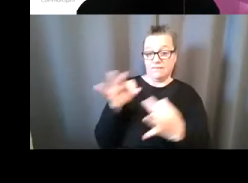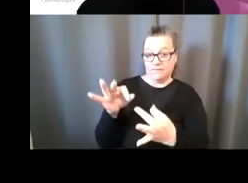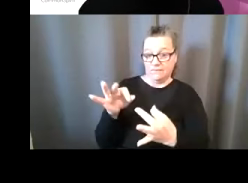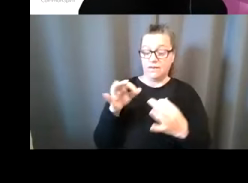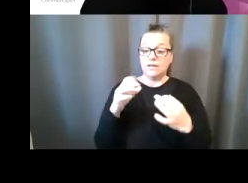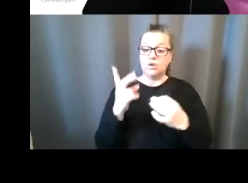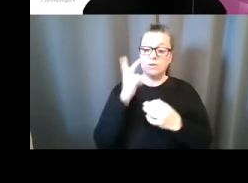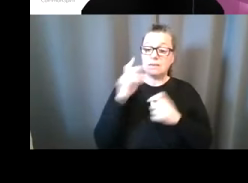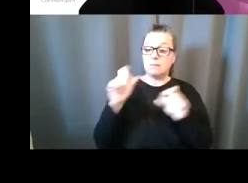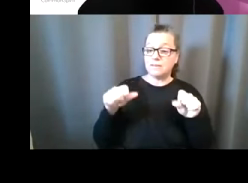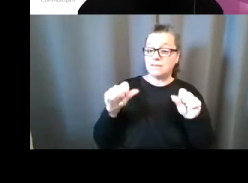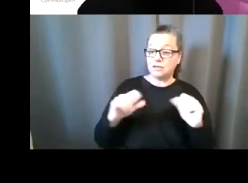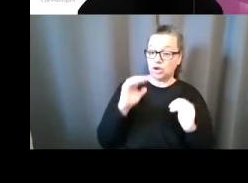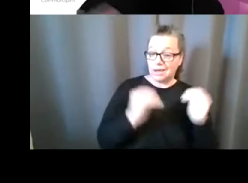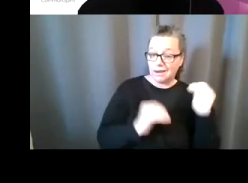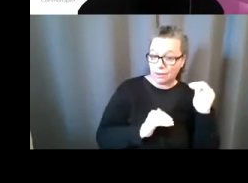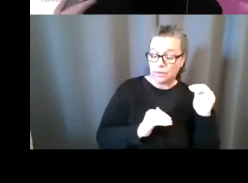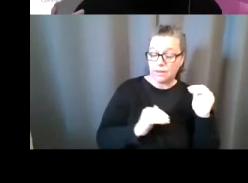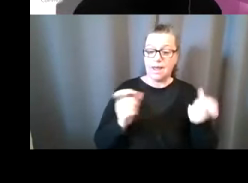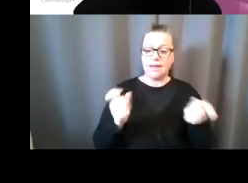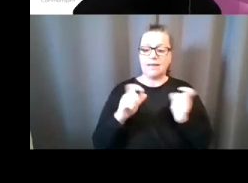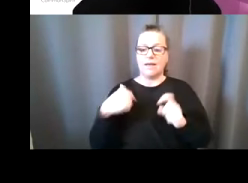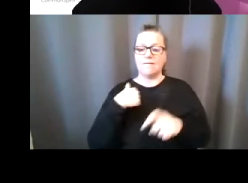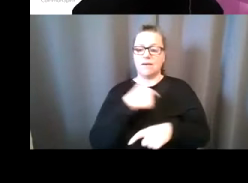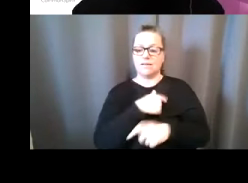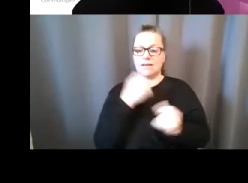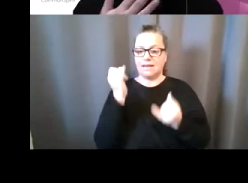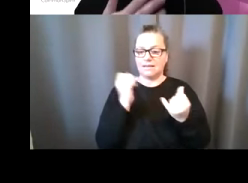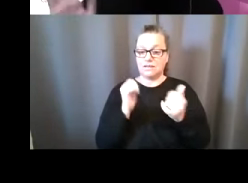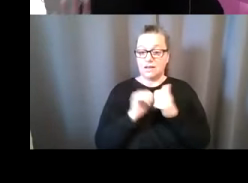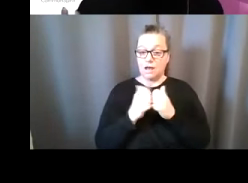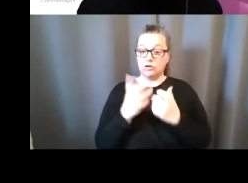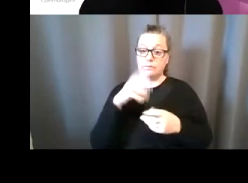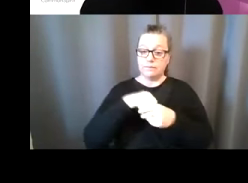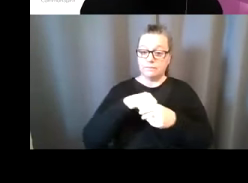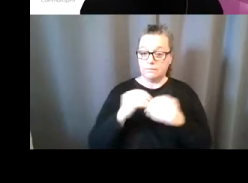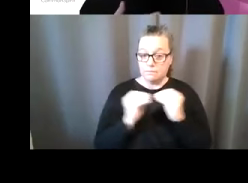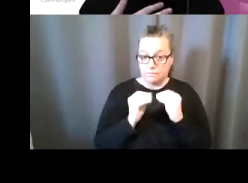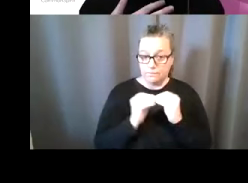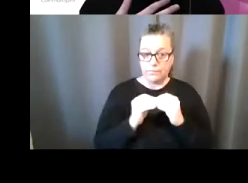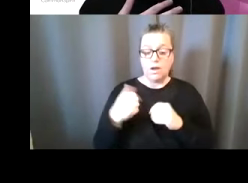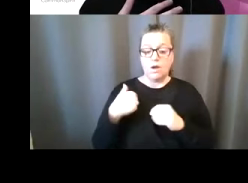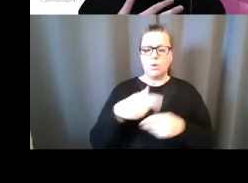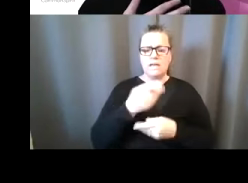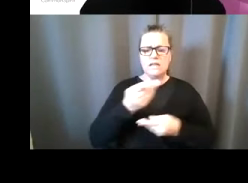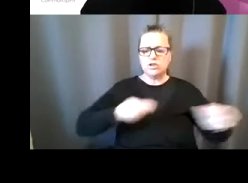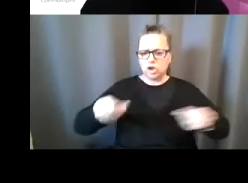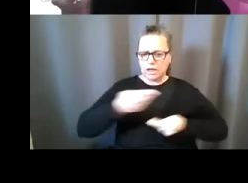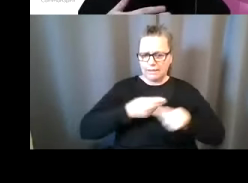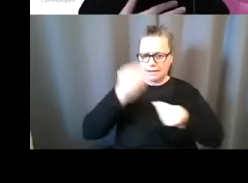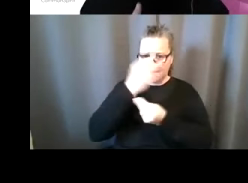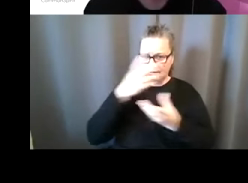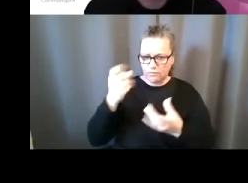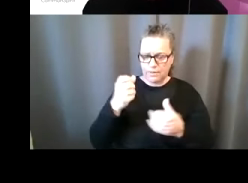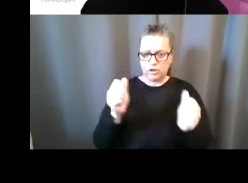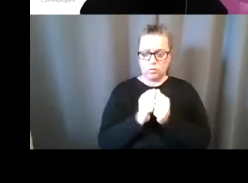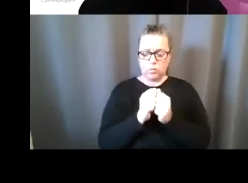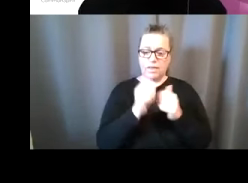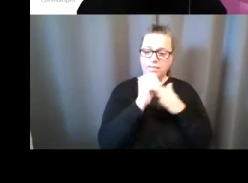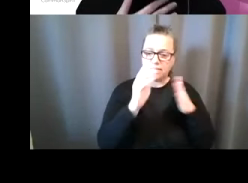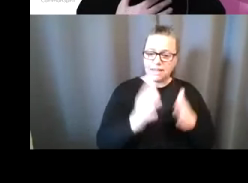inequities and provided us ideas on how to be more equitable. We circulated these fishbones across leaders, frontline